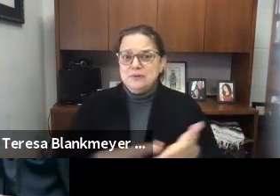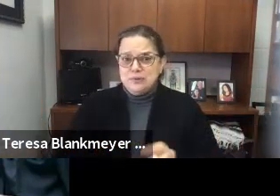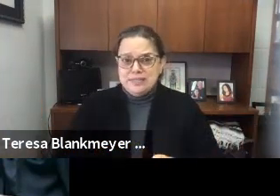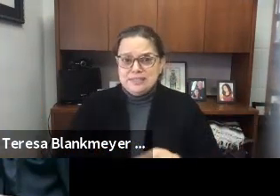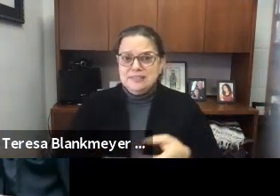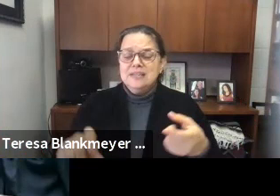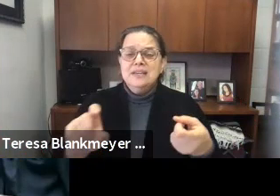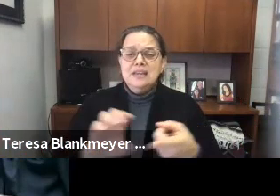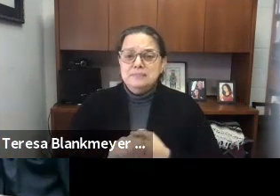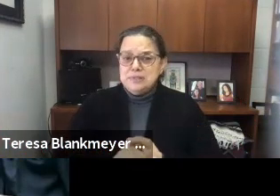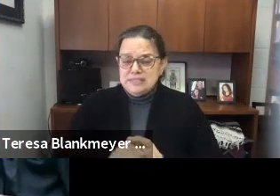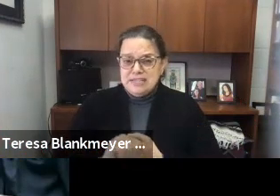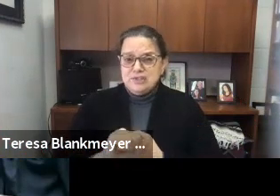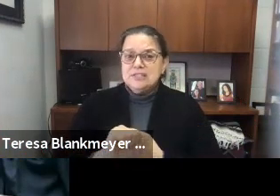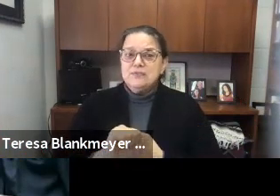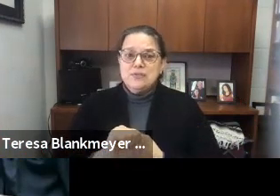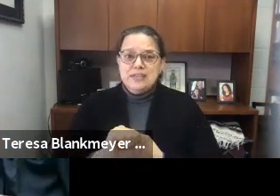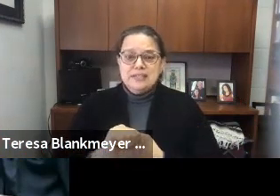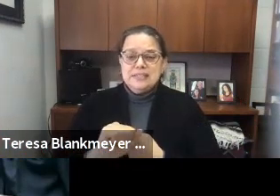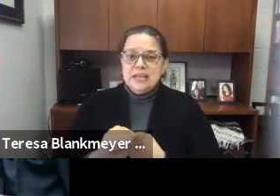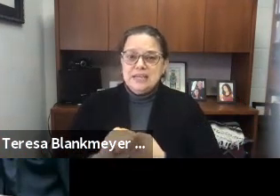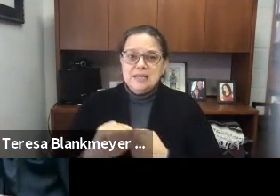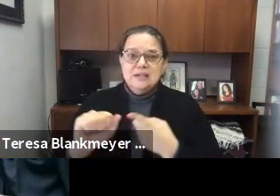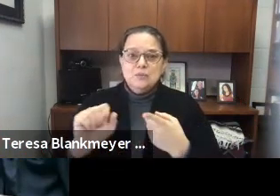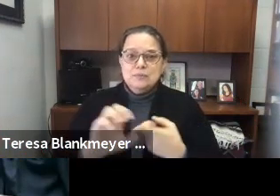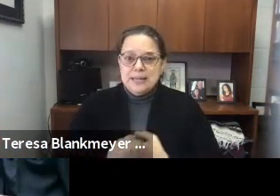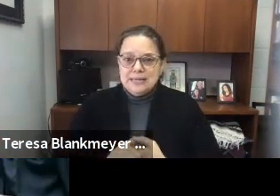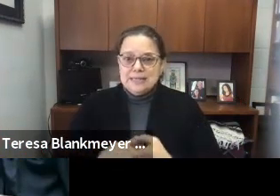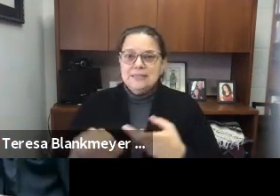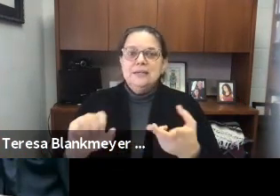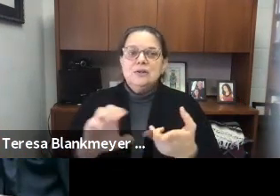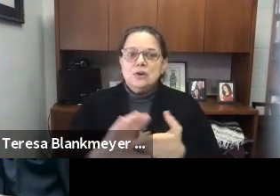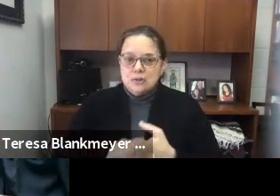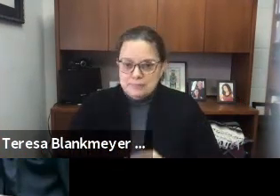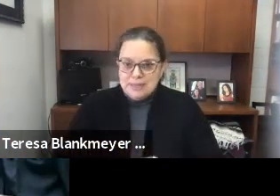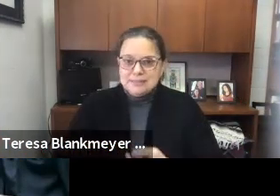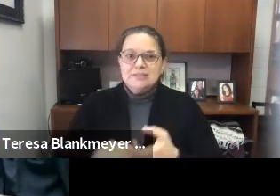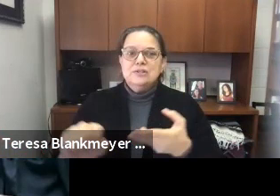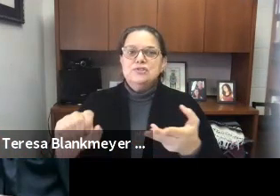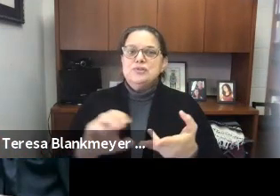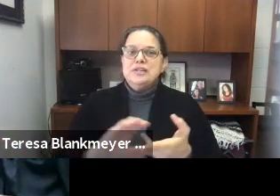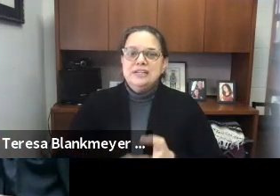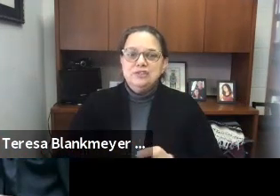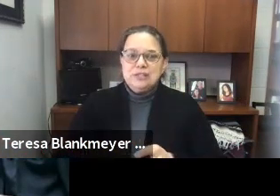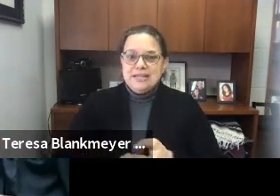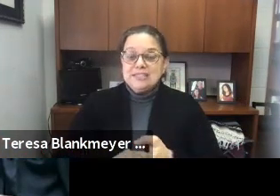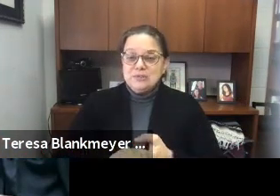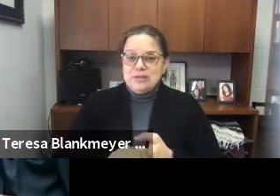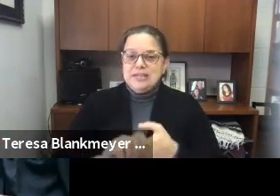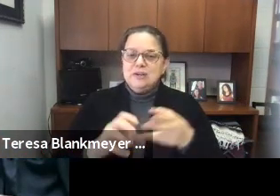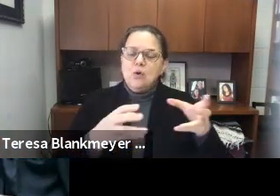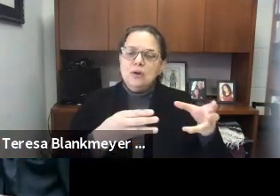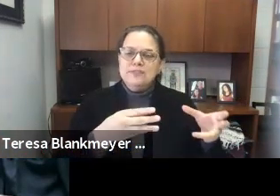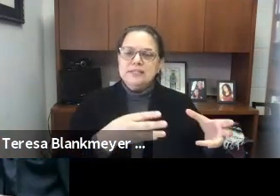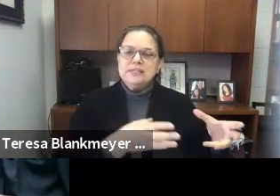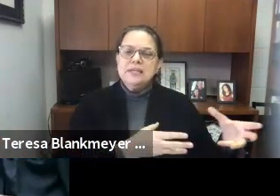of different reasons. Immunizations for things like rubella, cochlear implant surgery, genetic